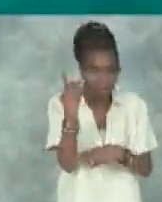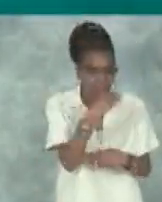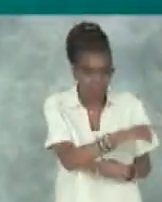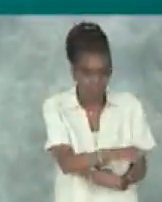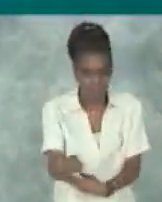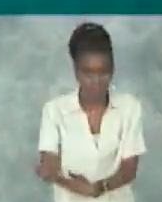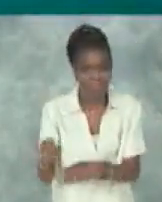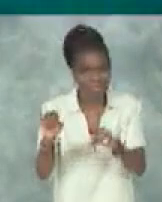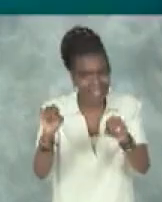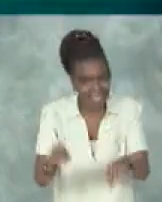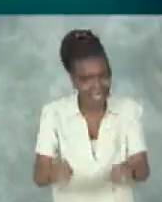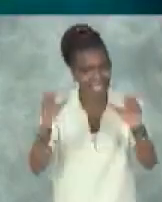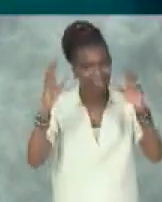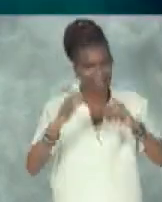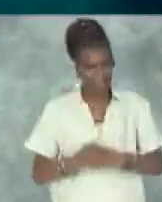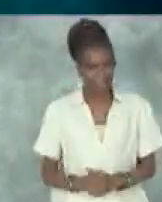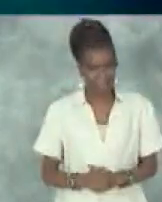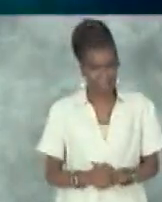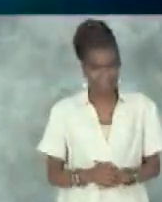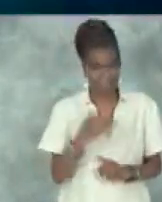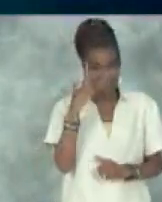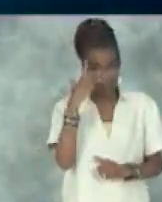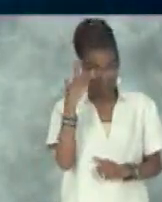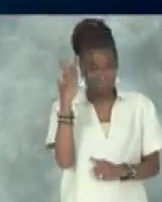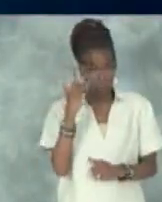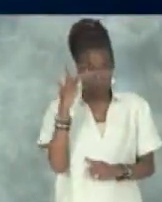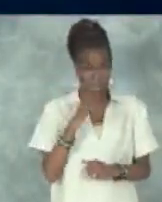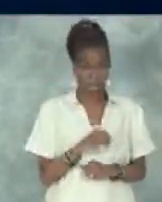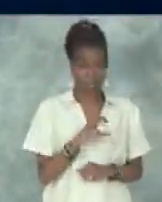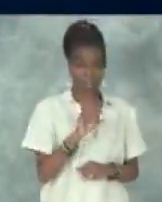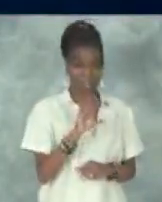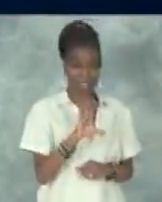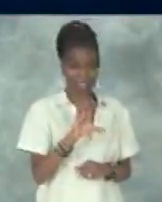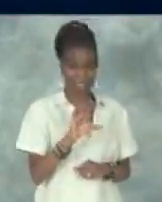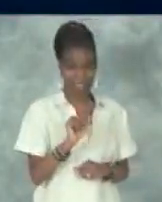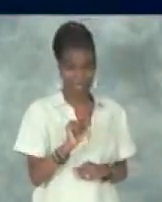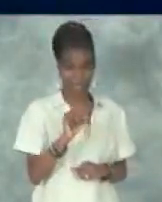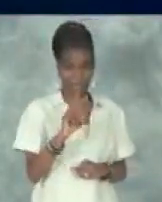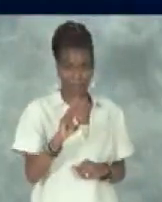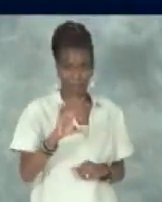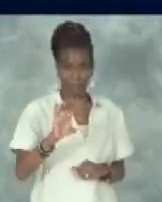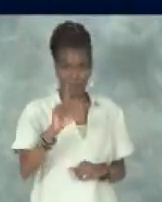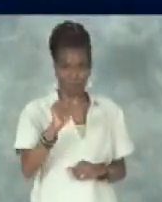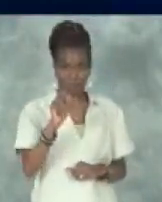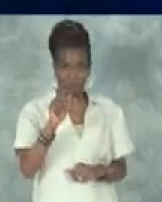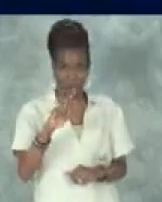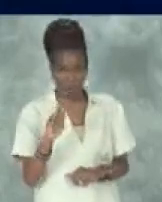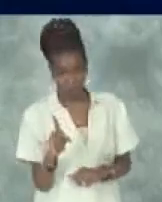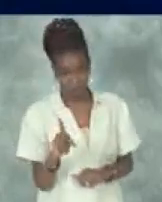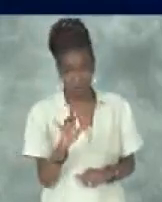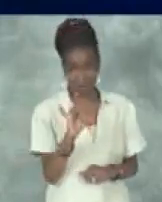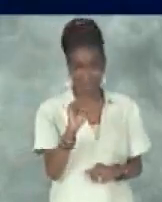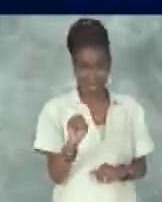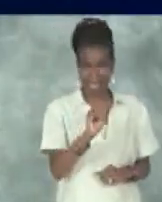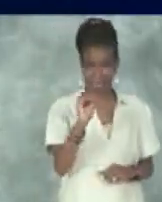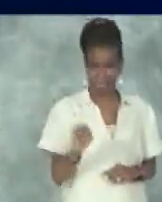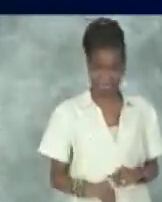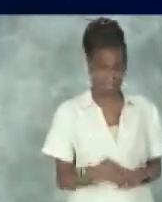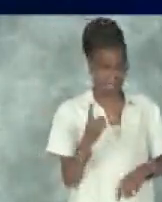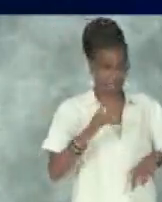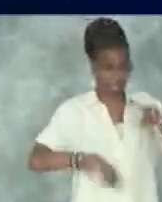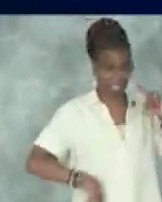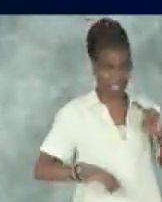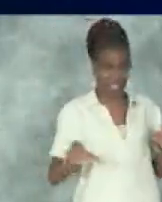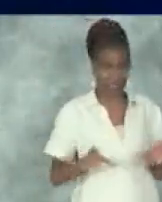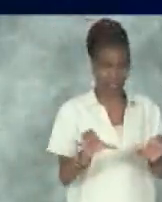can do it. Why? Because C.A.W. Clark once said that 80% of can't do is